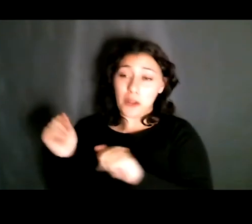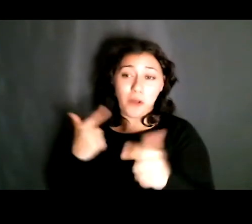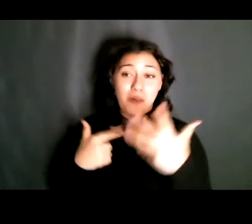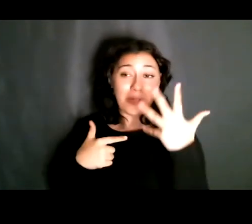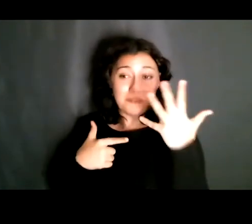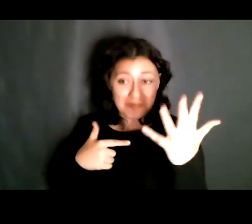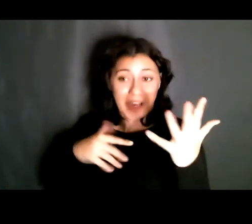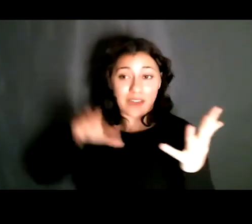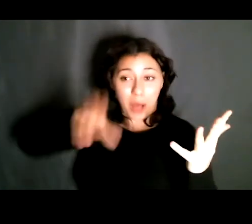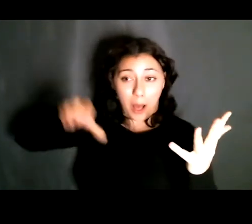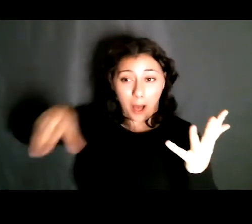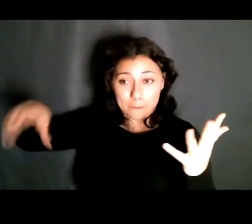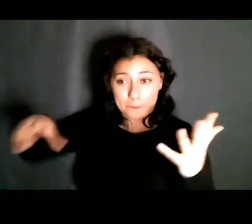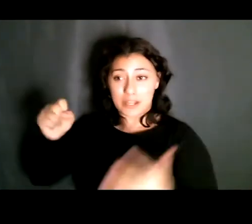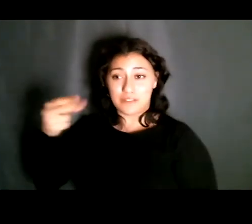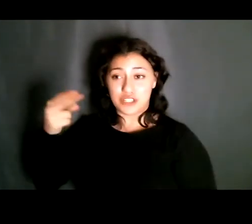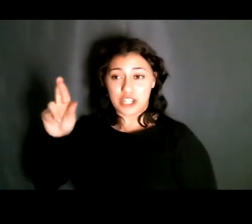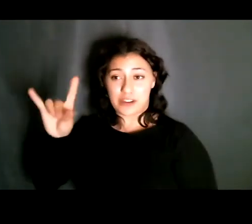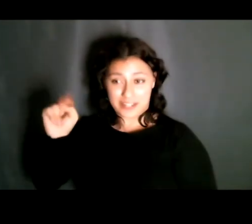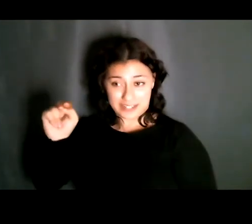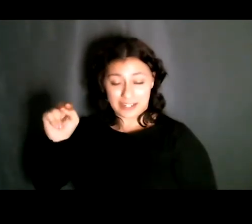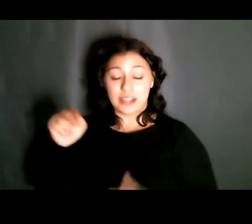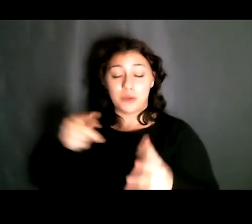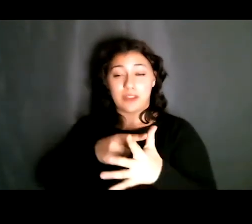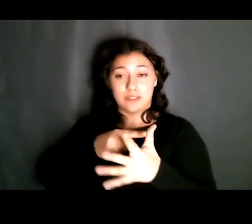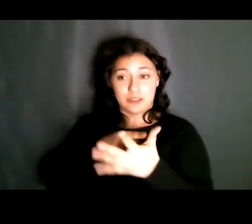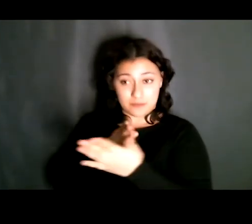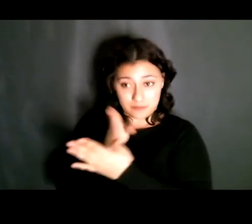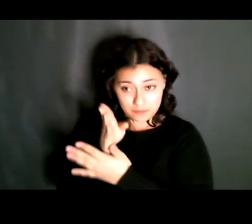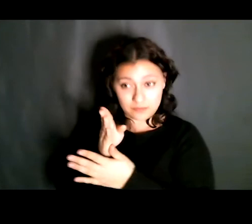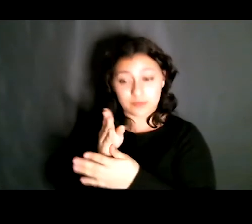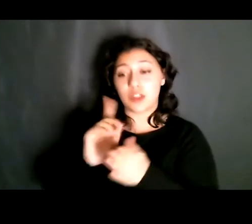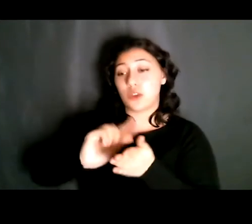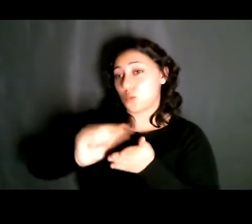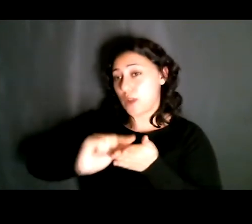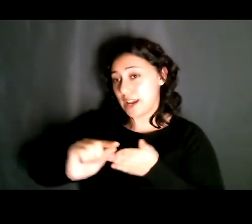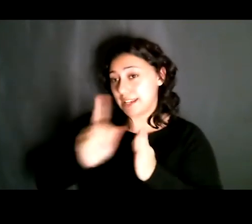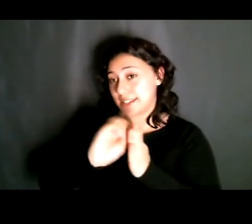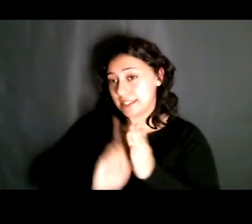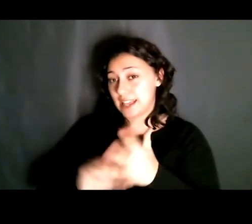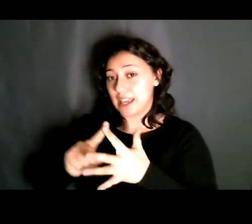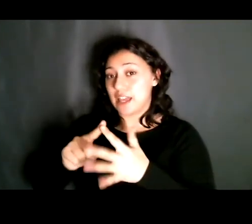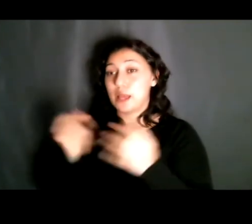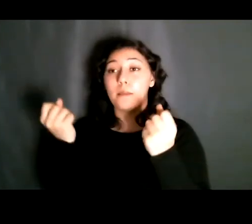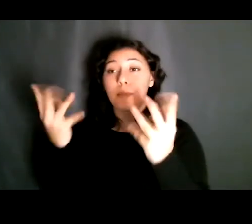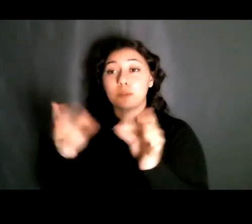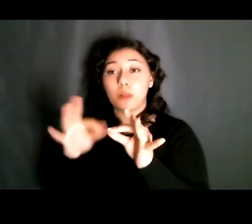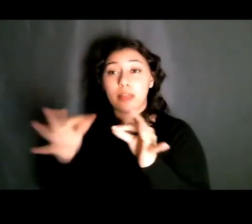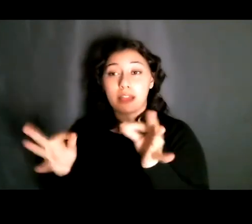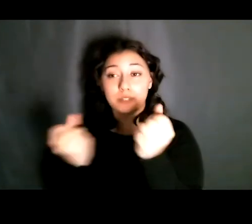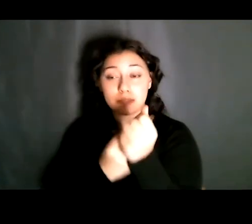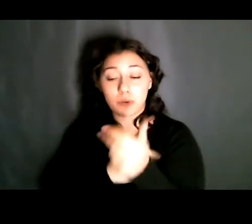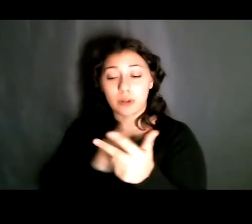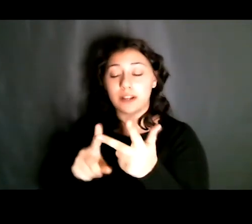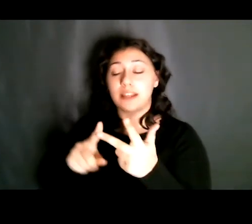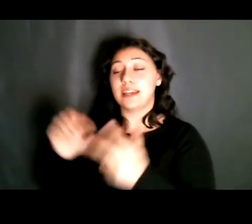Learning and Design, Writing and English Language Support, Multimedia, STEM, and Assessment and Teaching